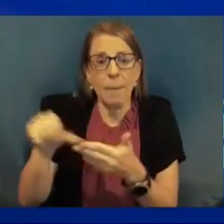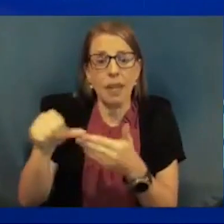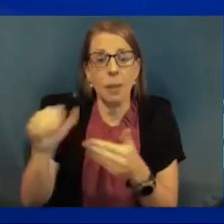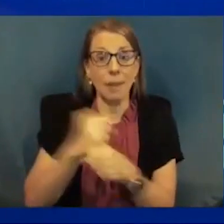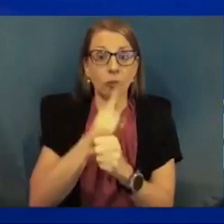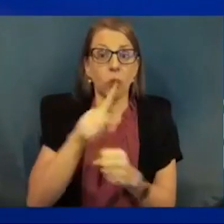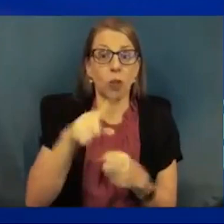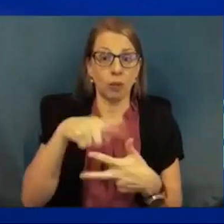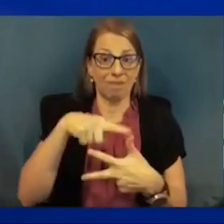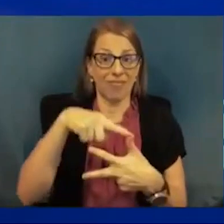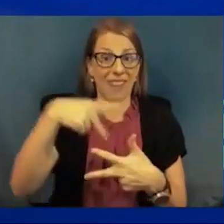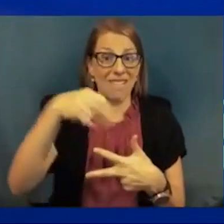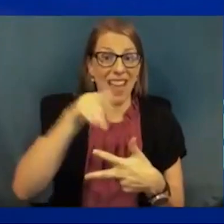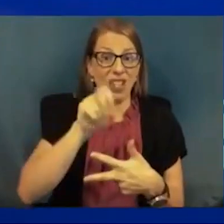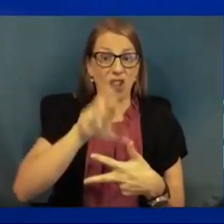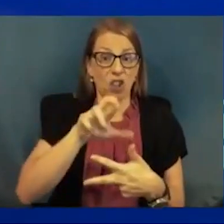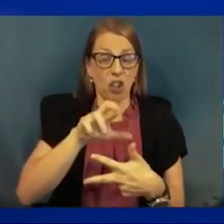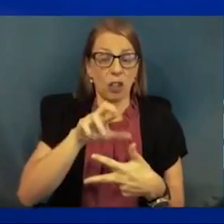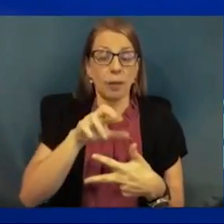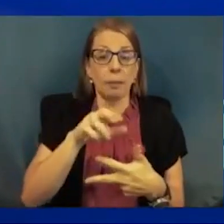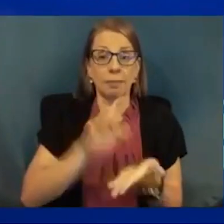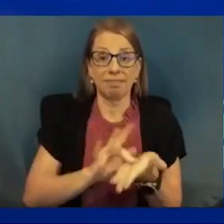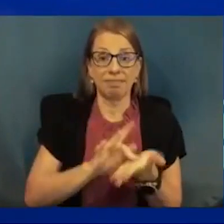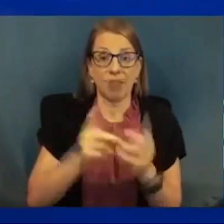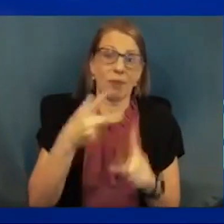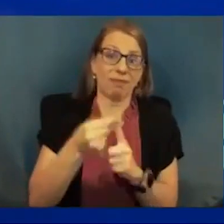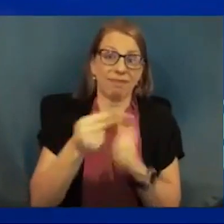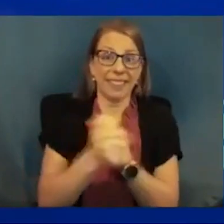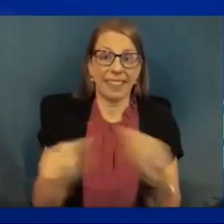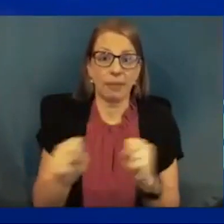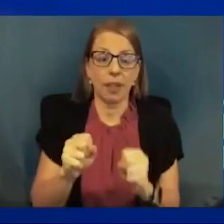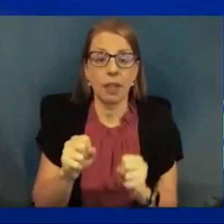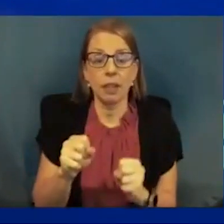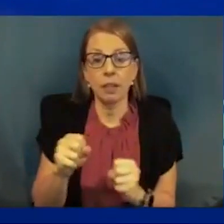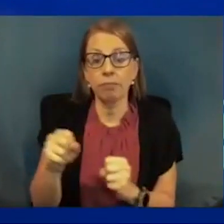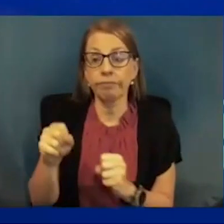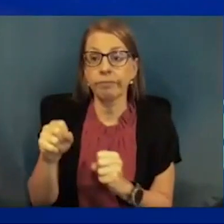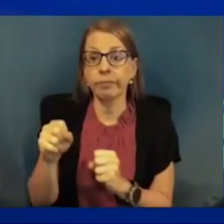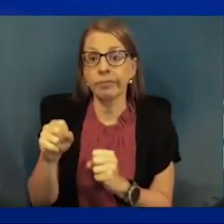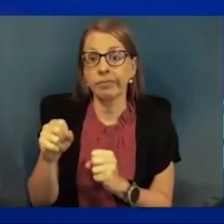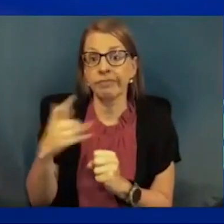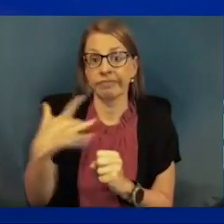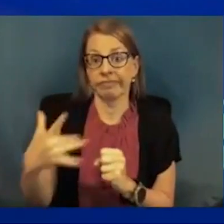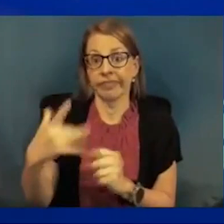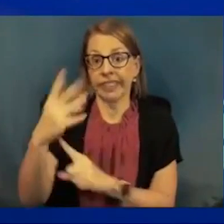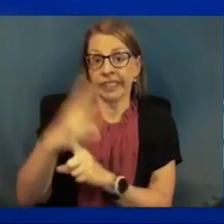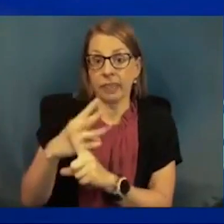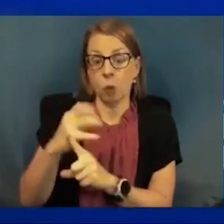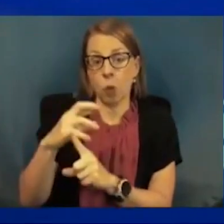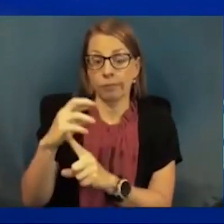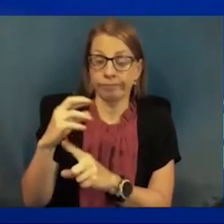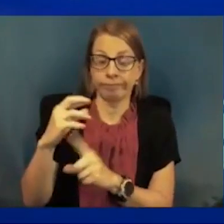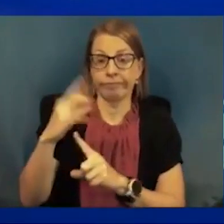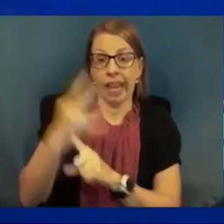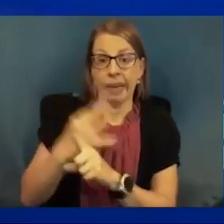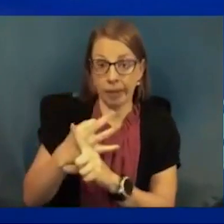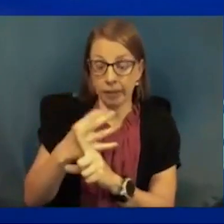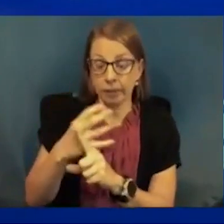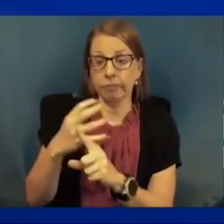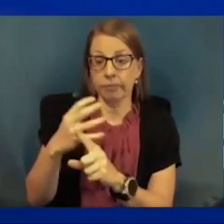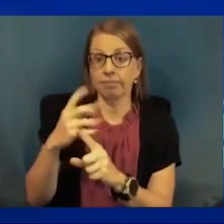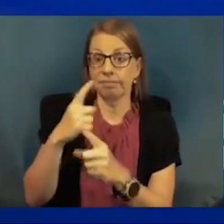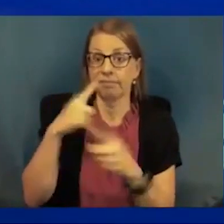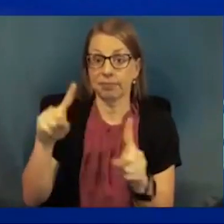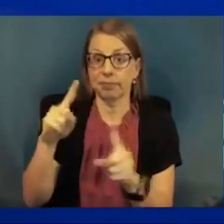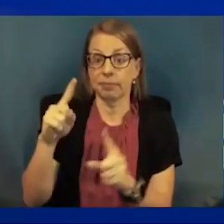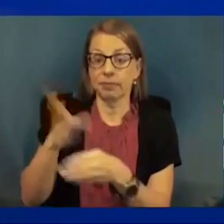And usually what takes 6 to 12 months, they were been able to do in 3 months. But they've done that by reassigning people from other projects onto this. The bandwidth of the FDA